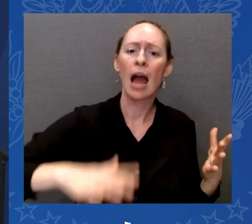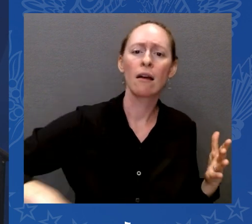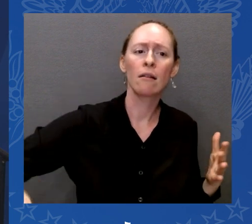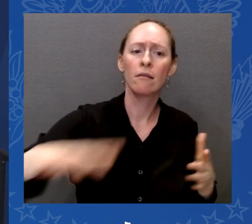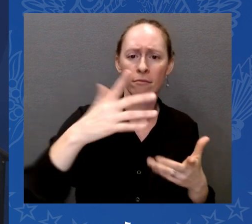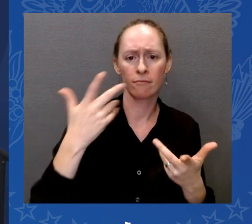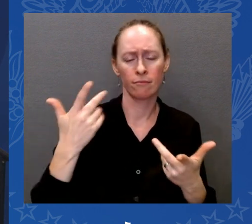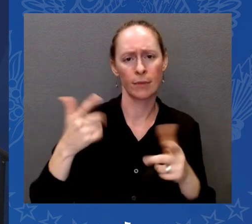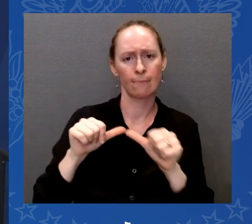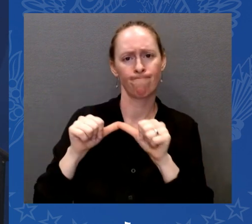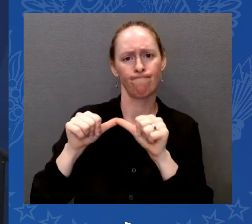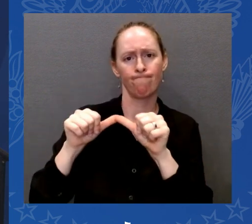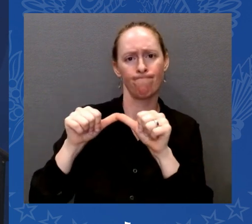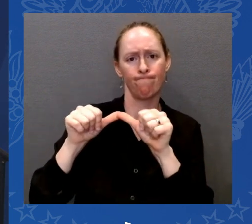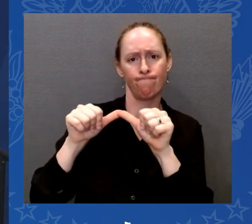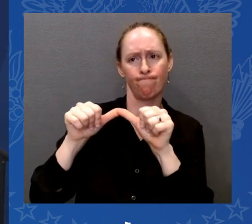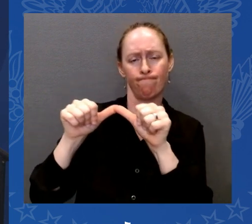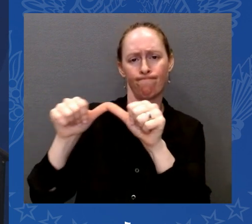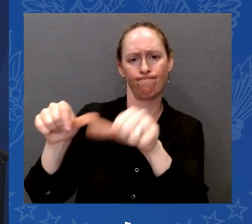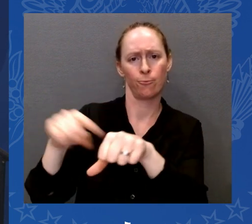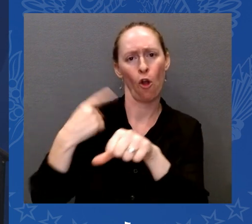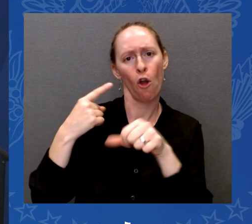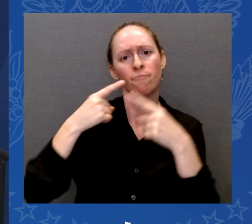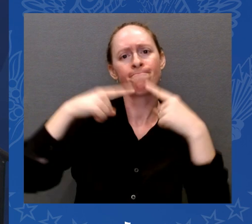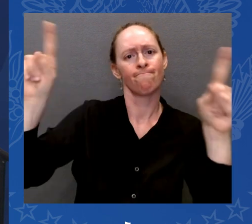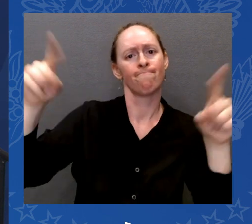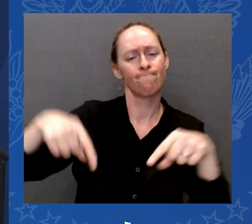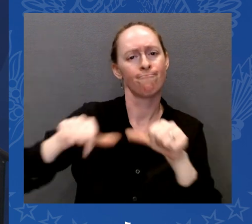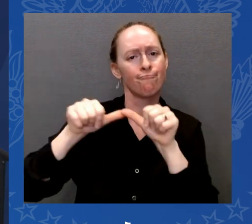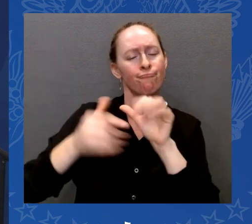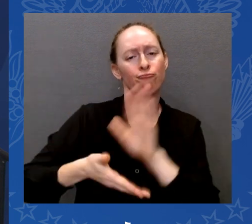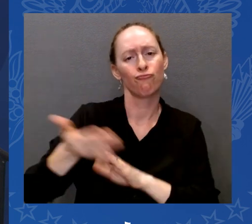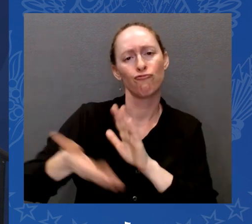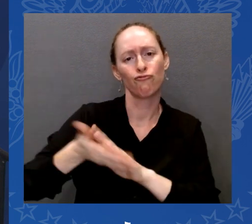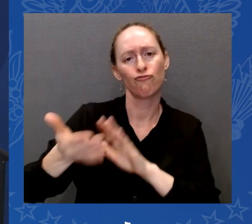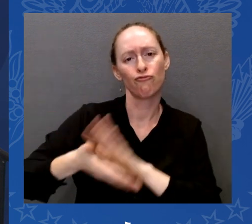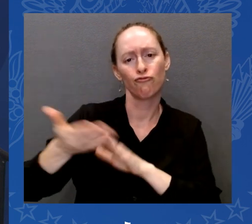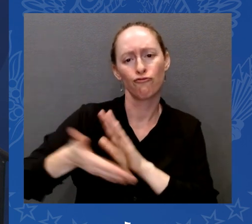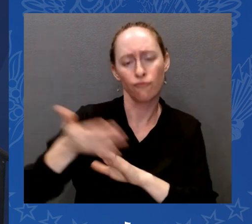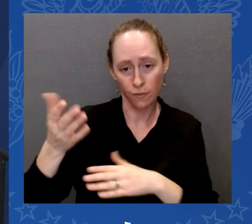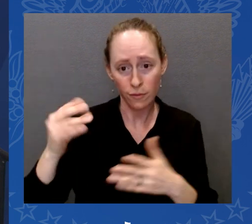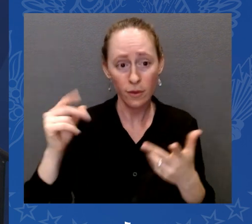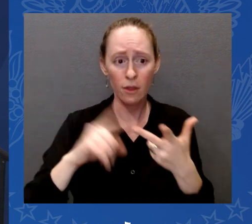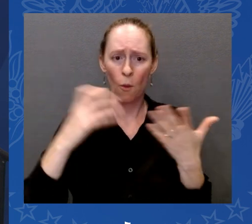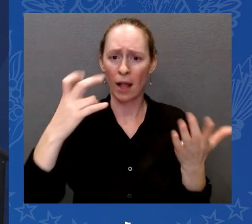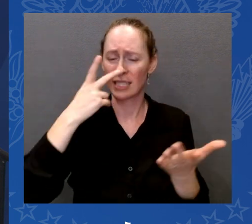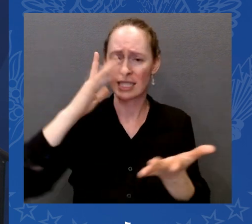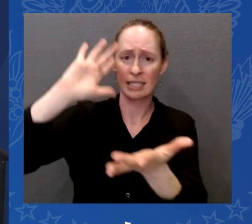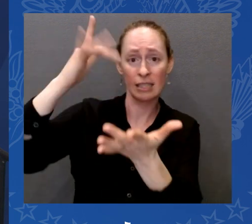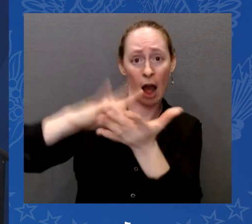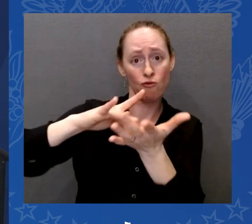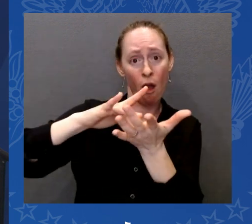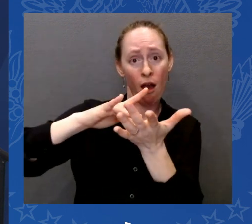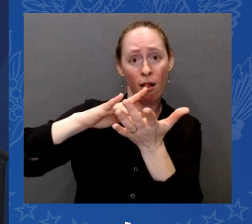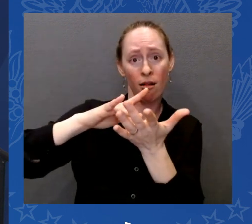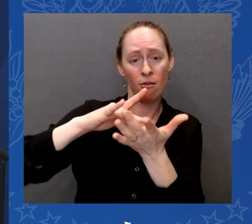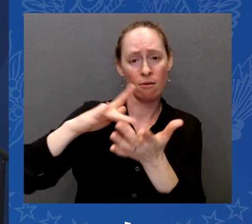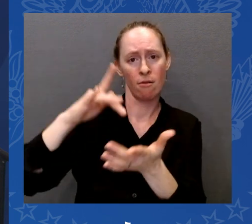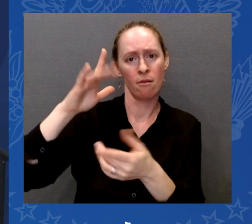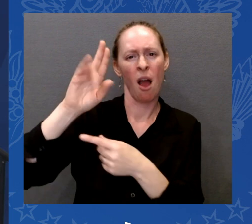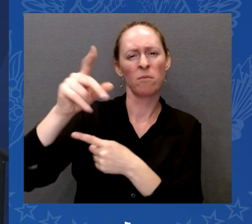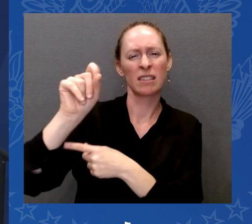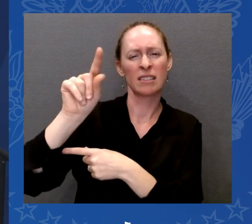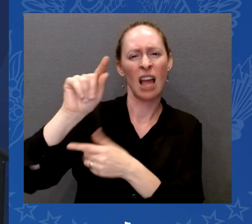and expanding Central New York as a regional semiconductor and innovation hub. And 4, generating